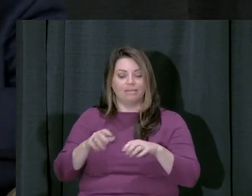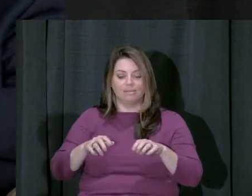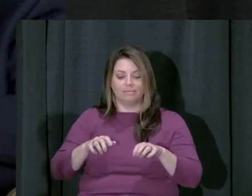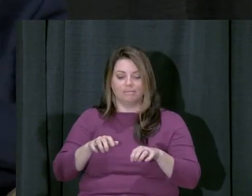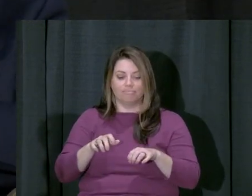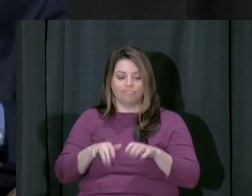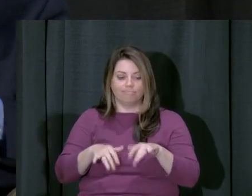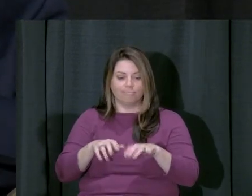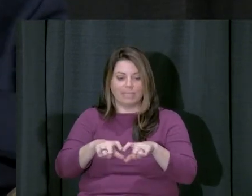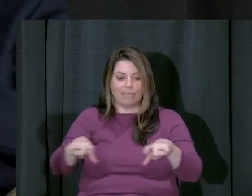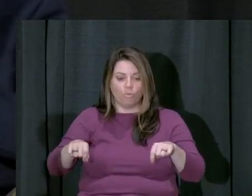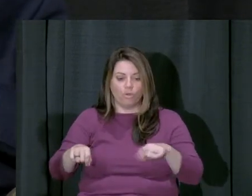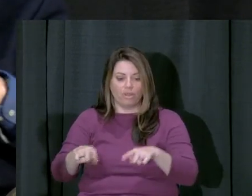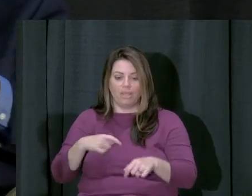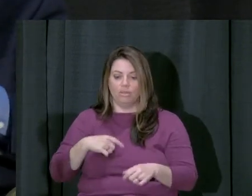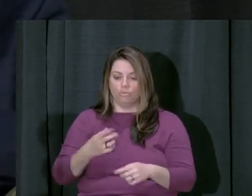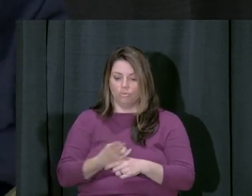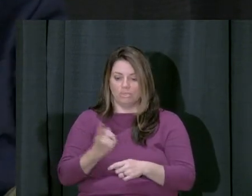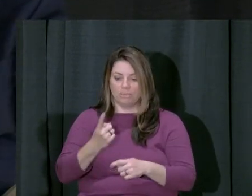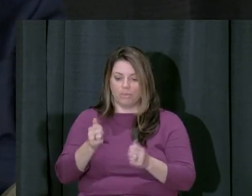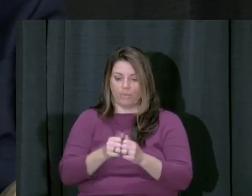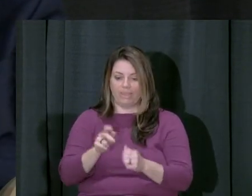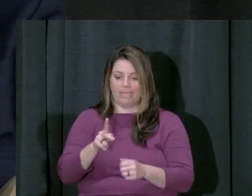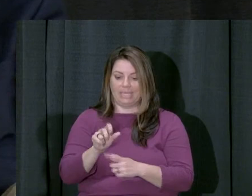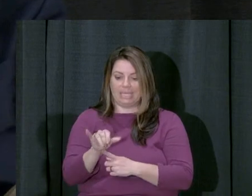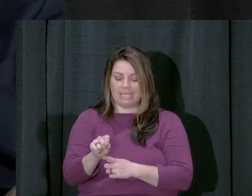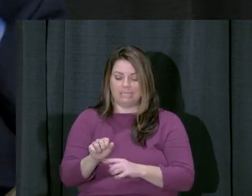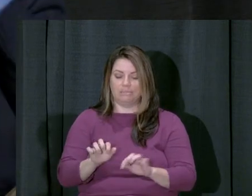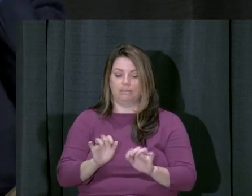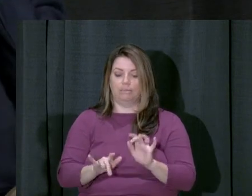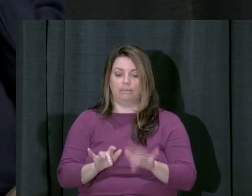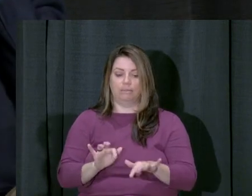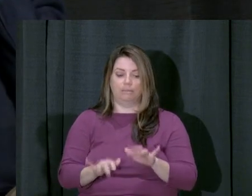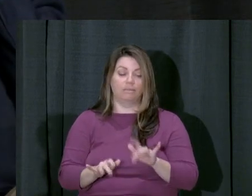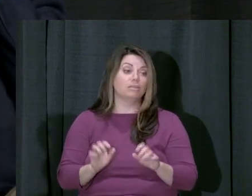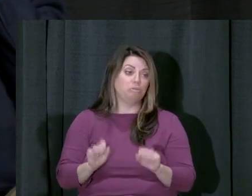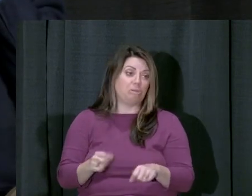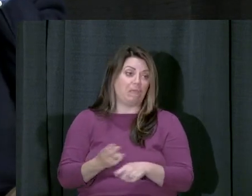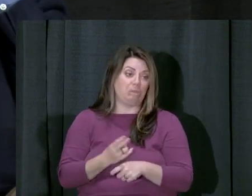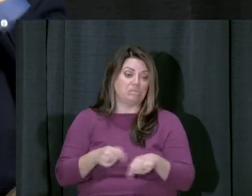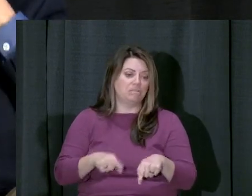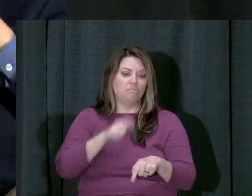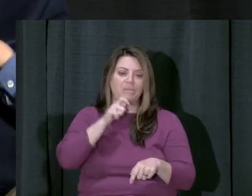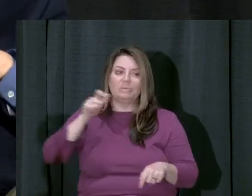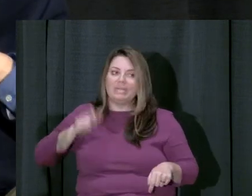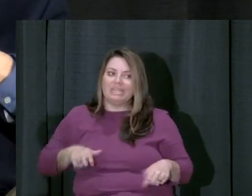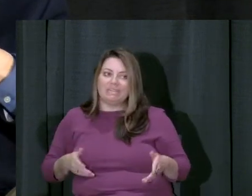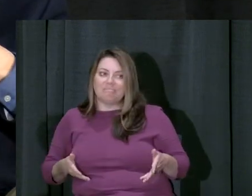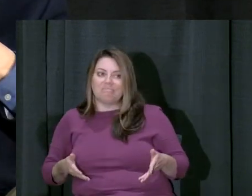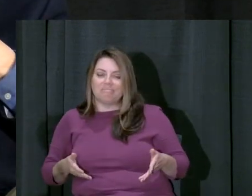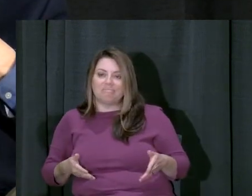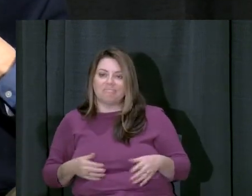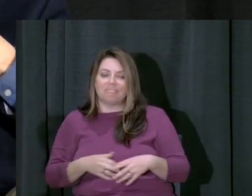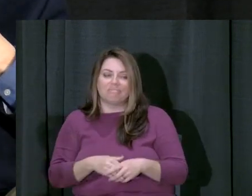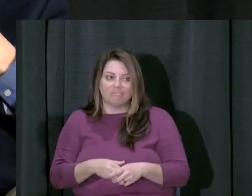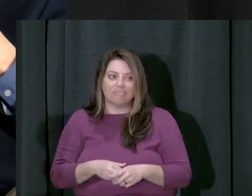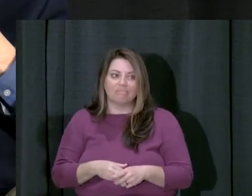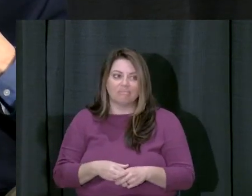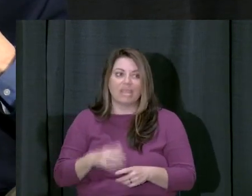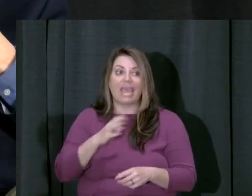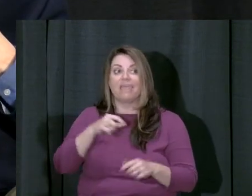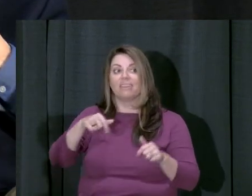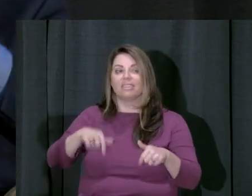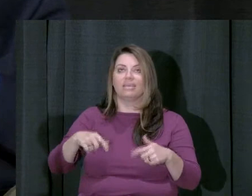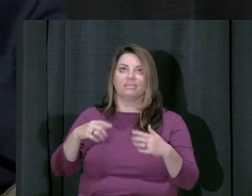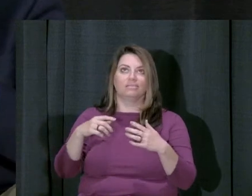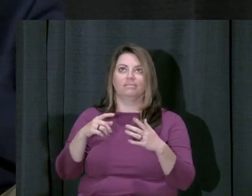a something that has keys and you just type on them just to have a tactile keyboard, but you don't need it. And this opens